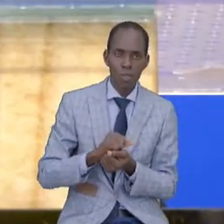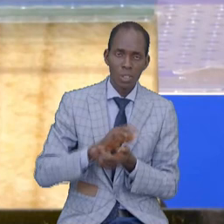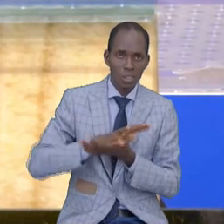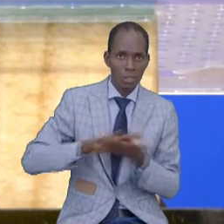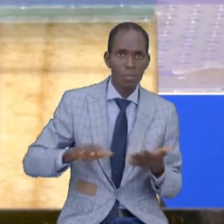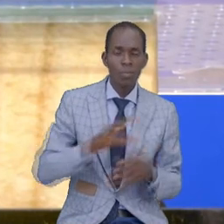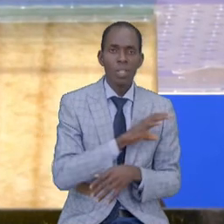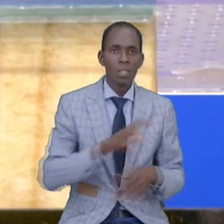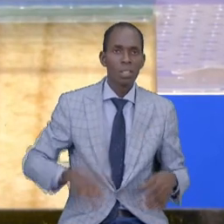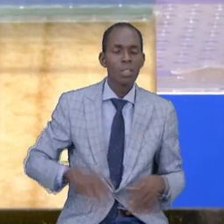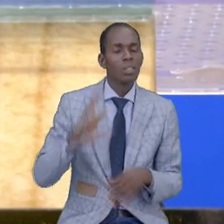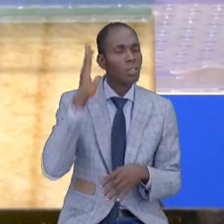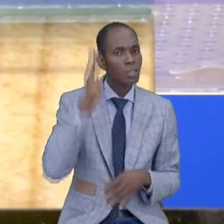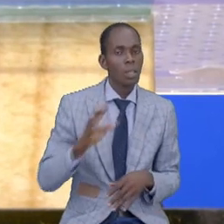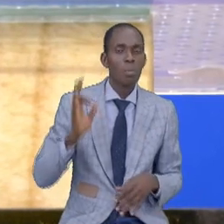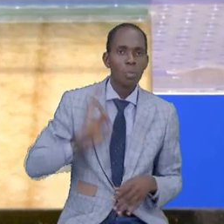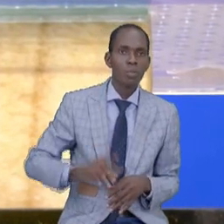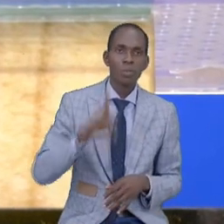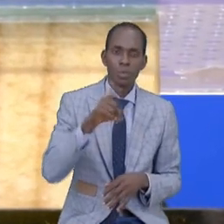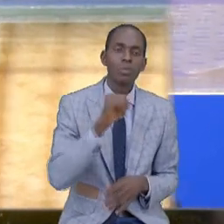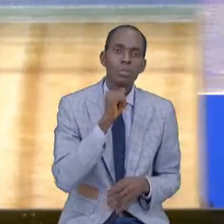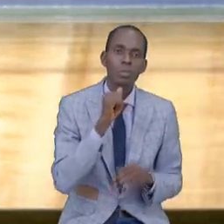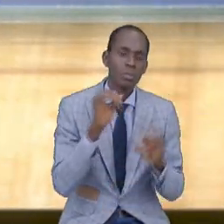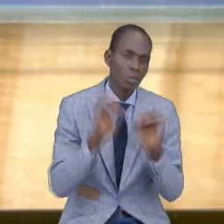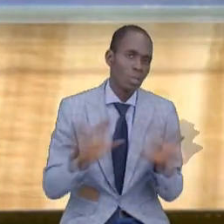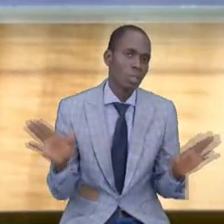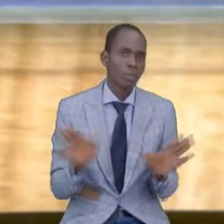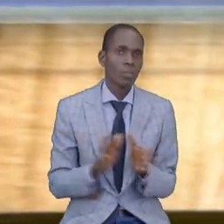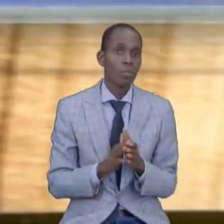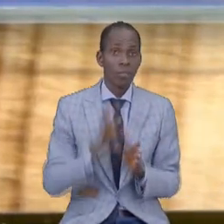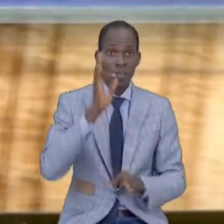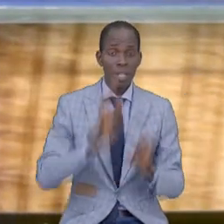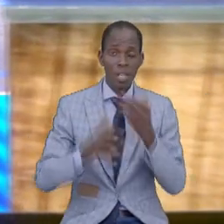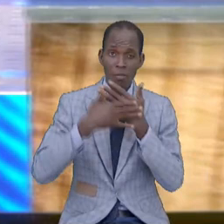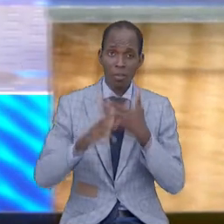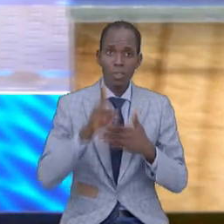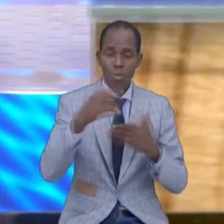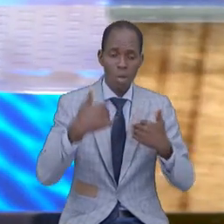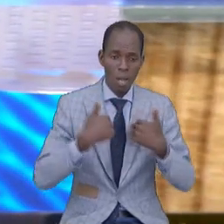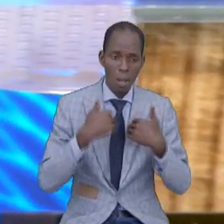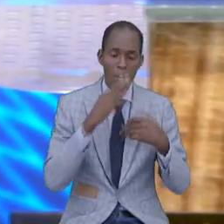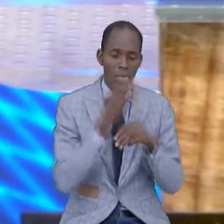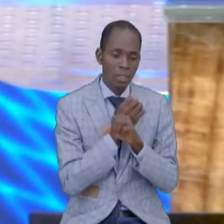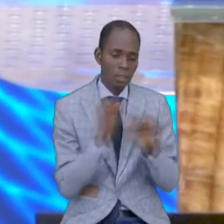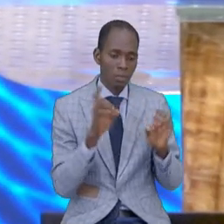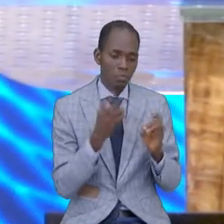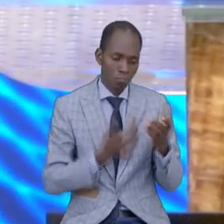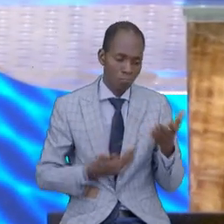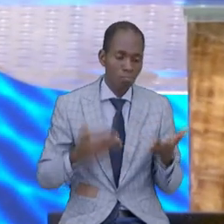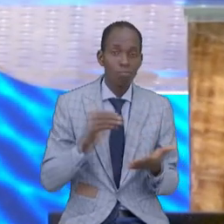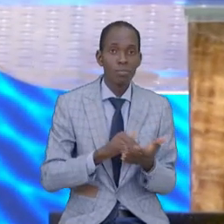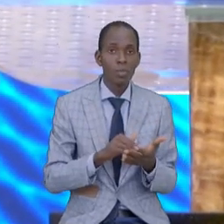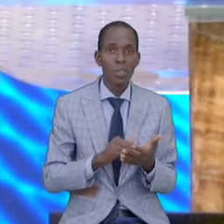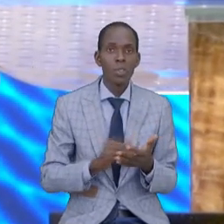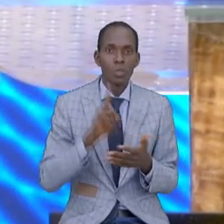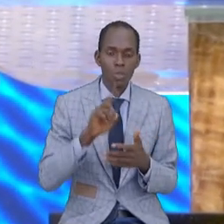you nothing. If after you have been saved, you are born again, you are